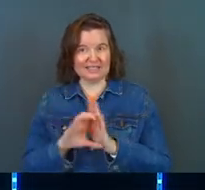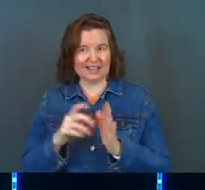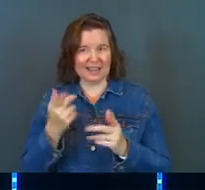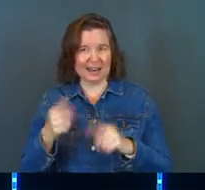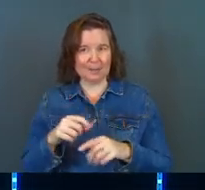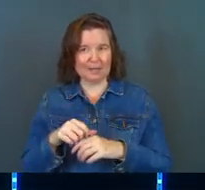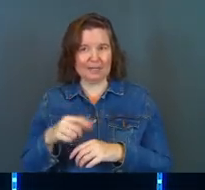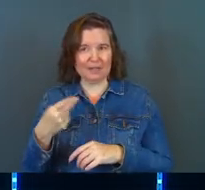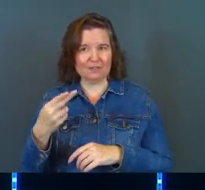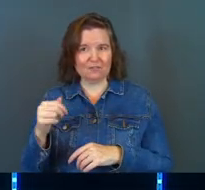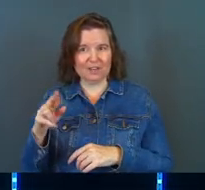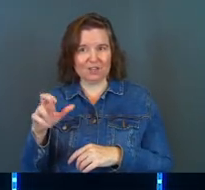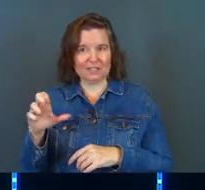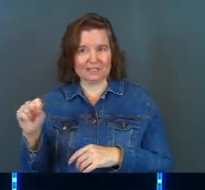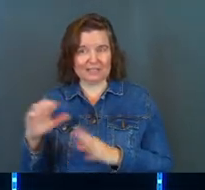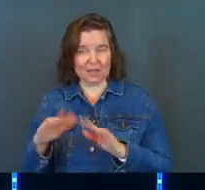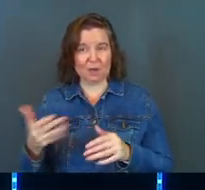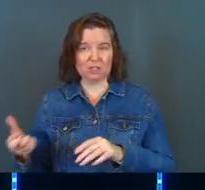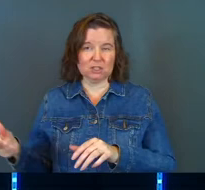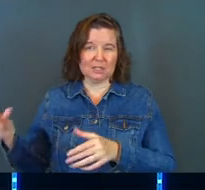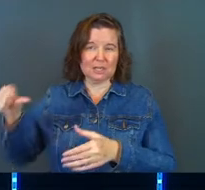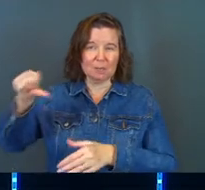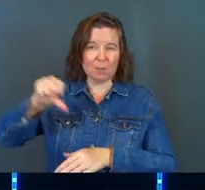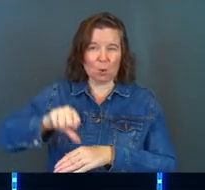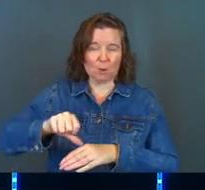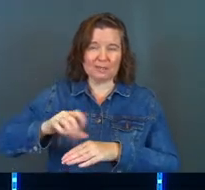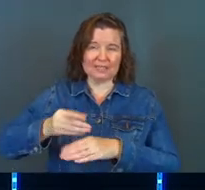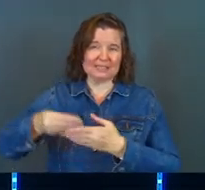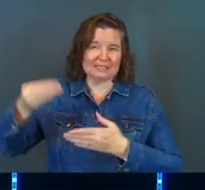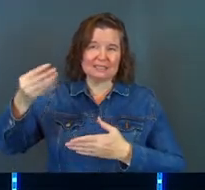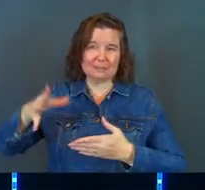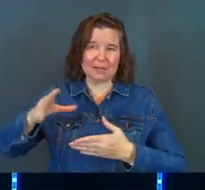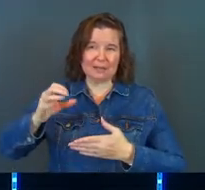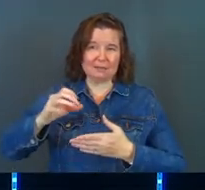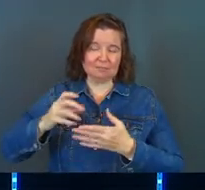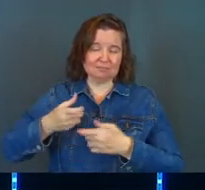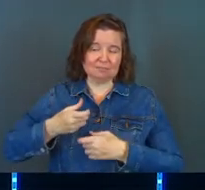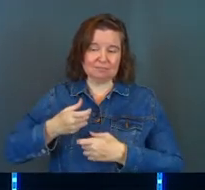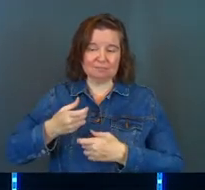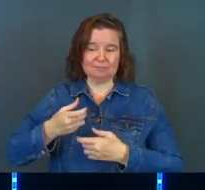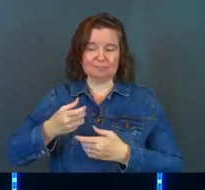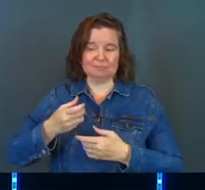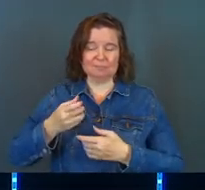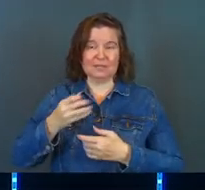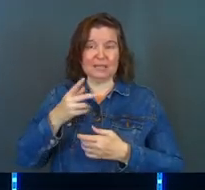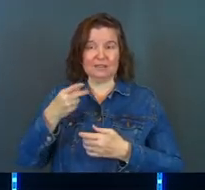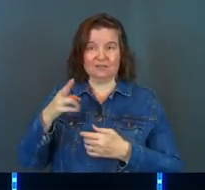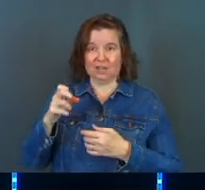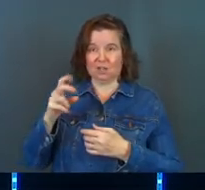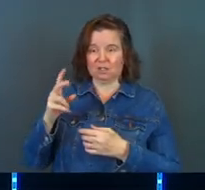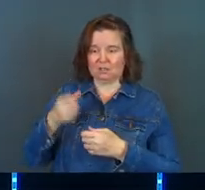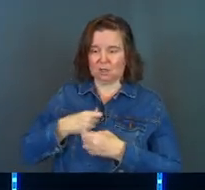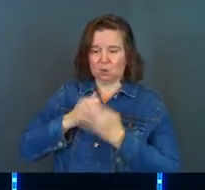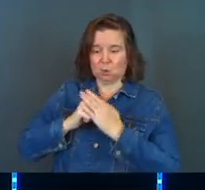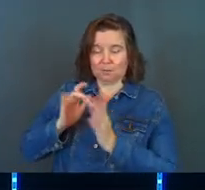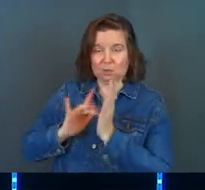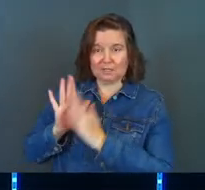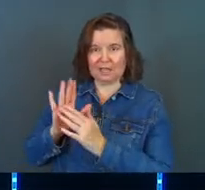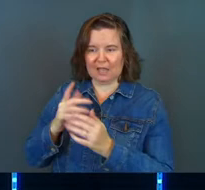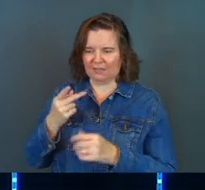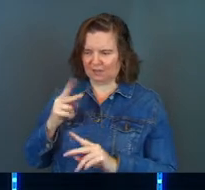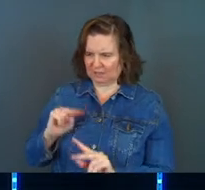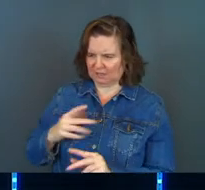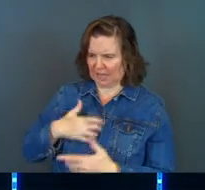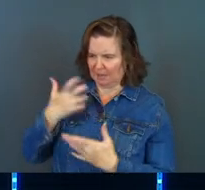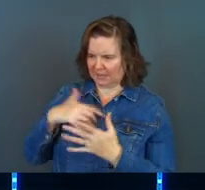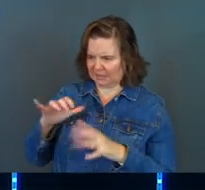happened inside of a Pharisee's house. And she pours out this just exuberant kind of worship to Jesus. And there's this Pharisee standing by and he starts to get mad